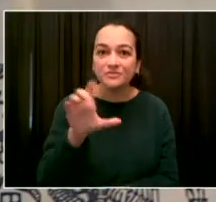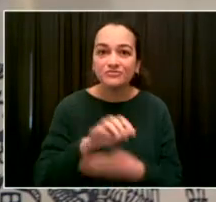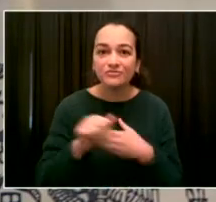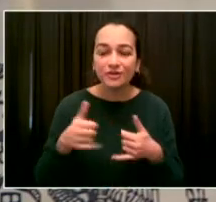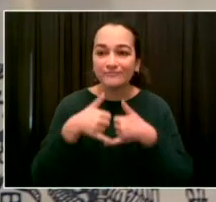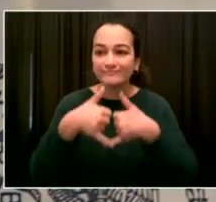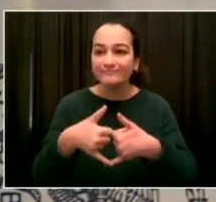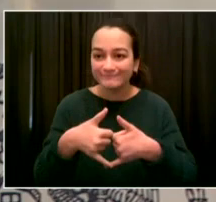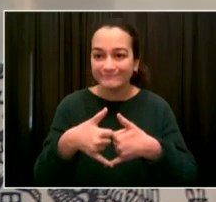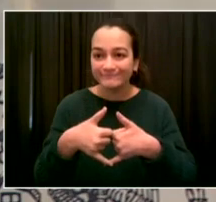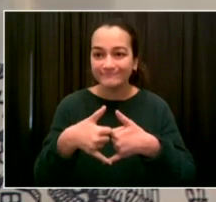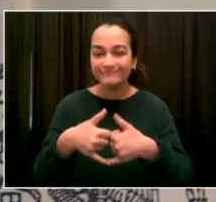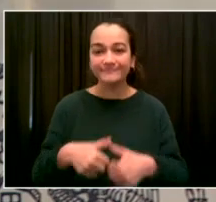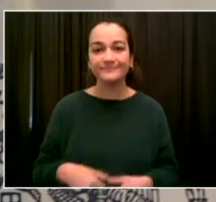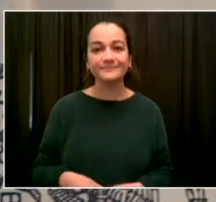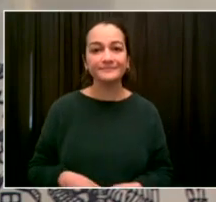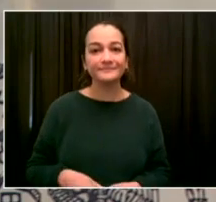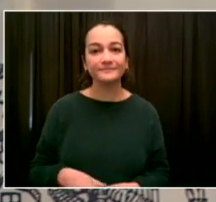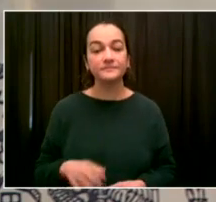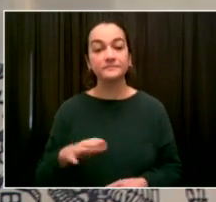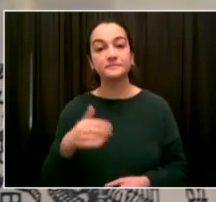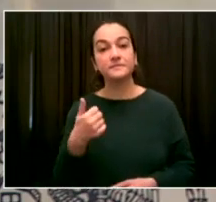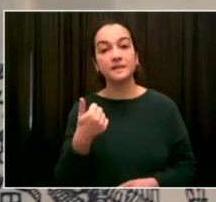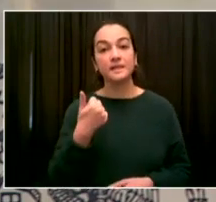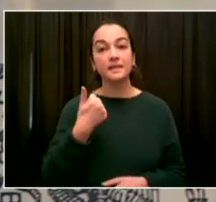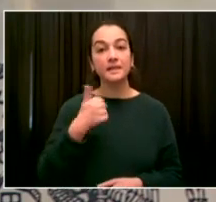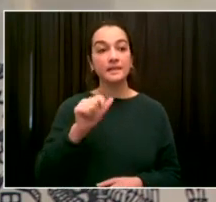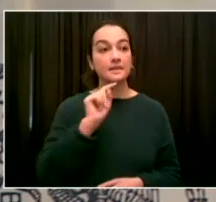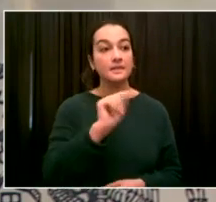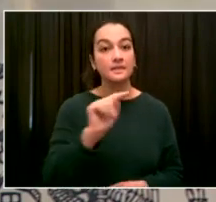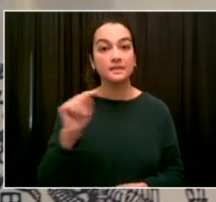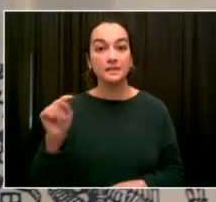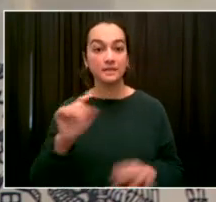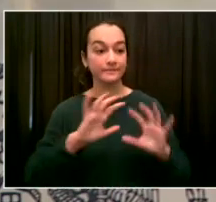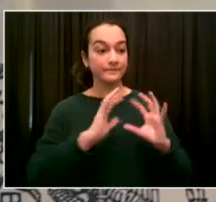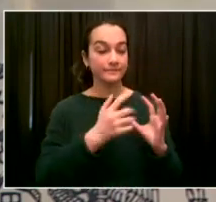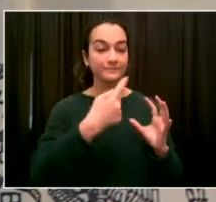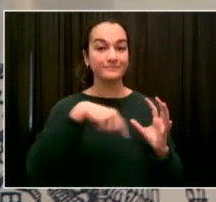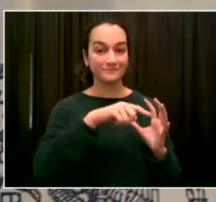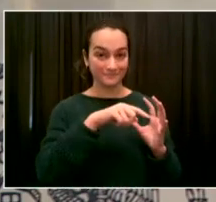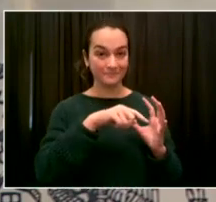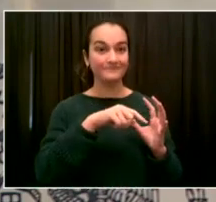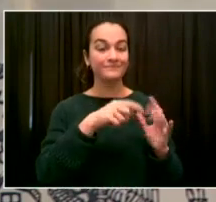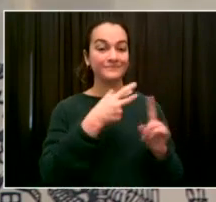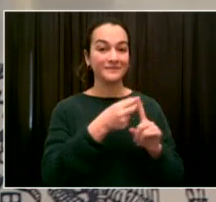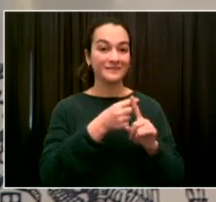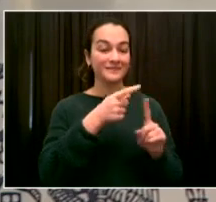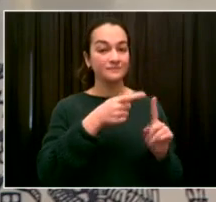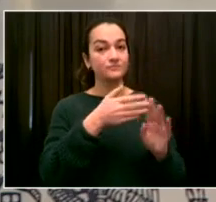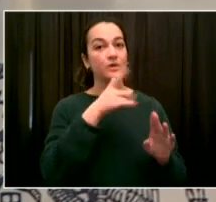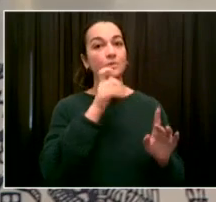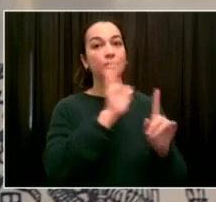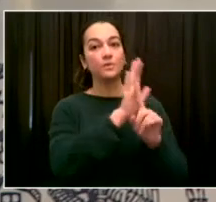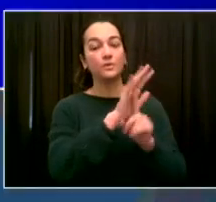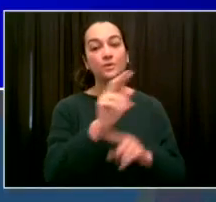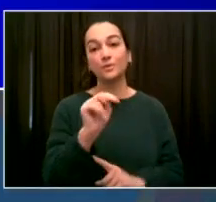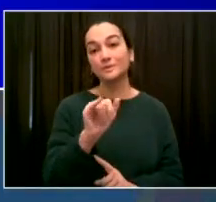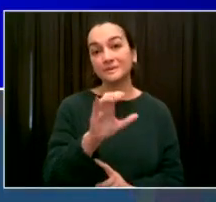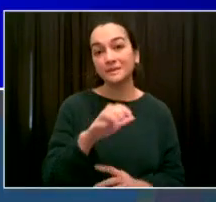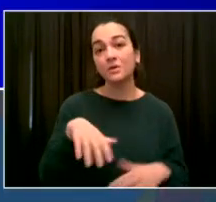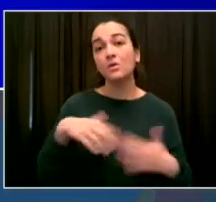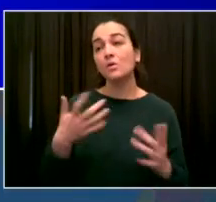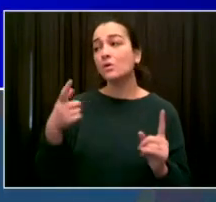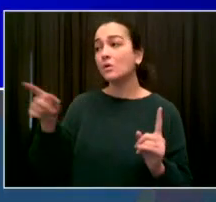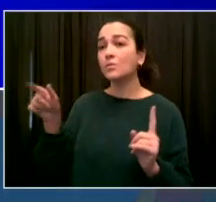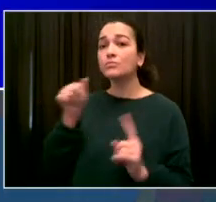clinics and practices, and that goes through December 31st only. So go out, get that booster, get that